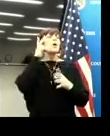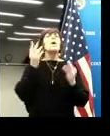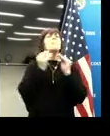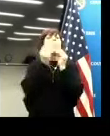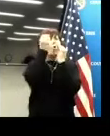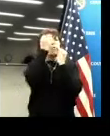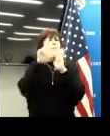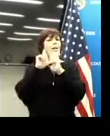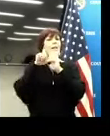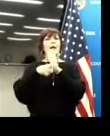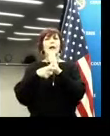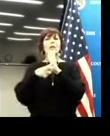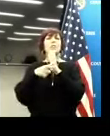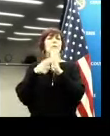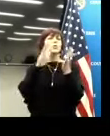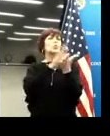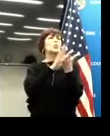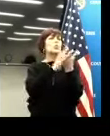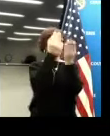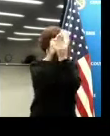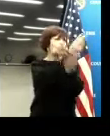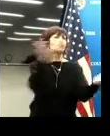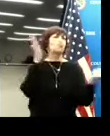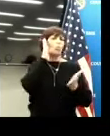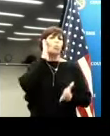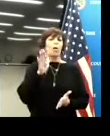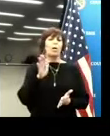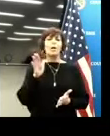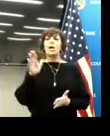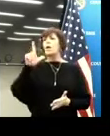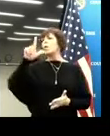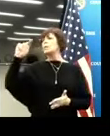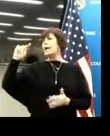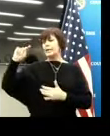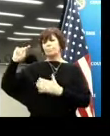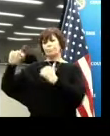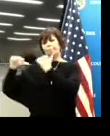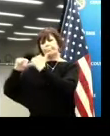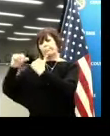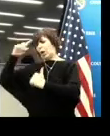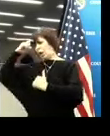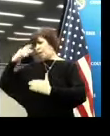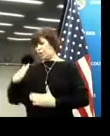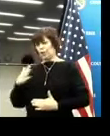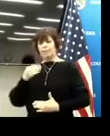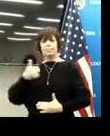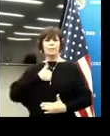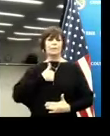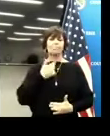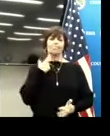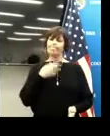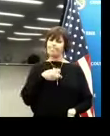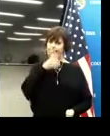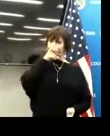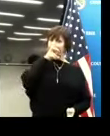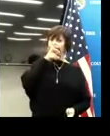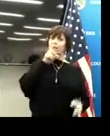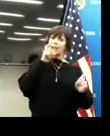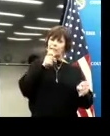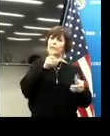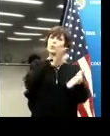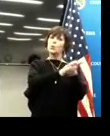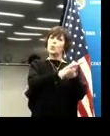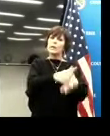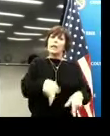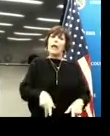to be provided to the schools very soon. The Lieutenant Governor and I were very adamant about giving the schools an opportunity to